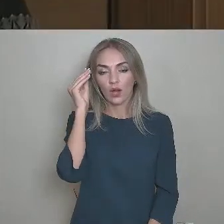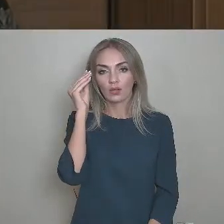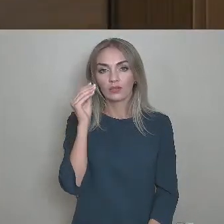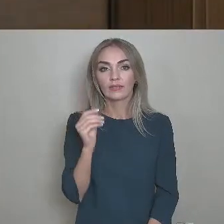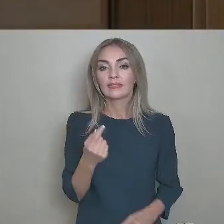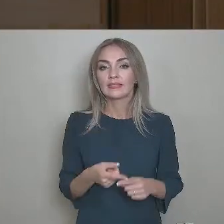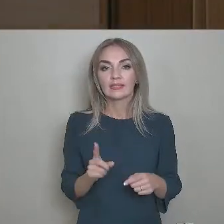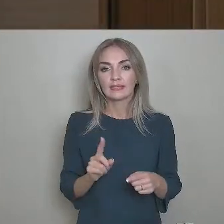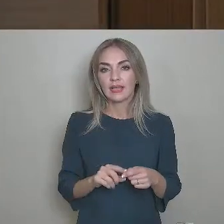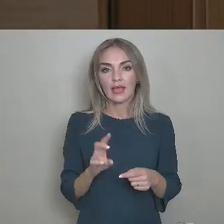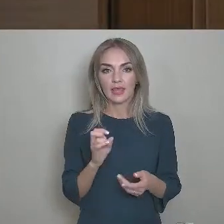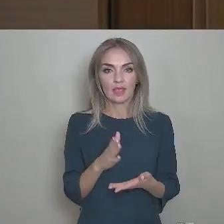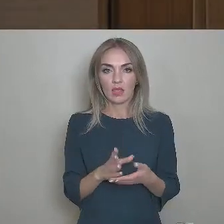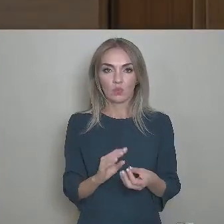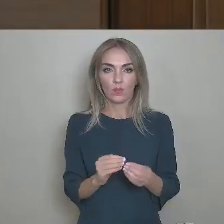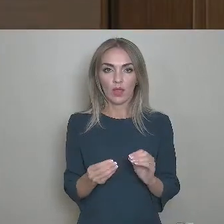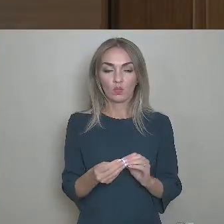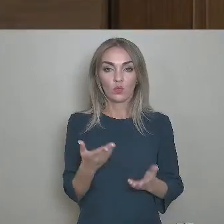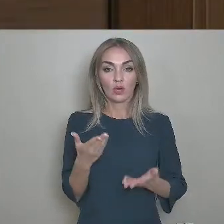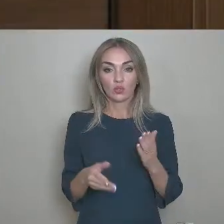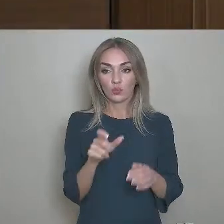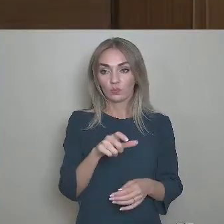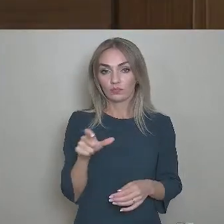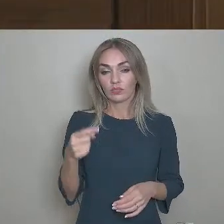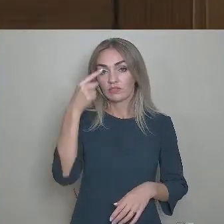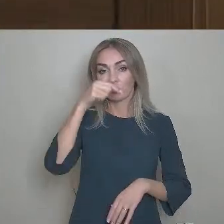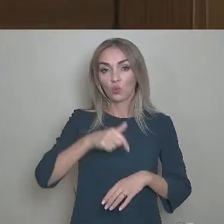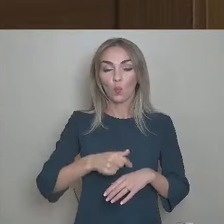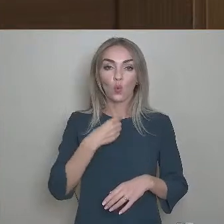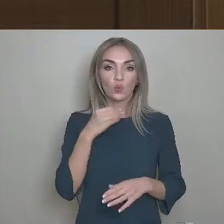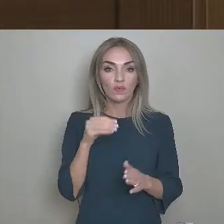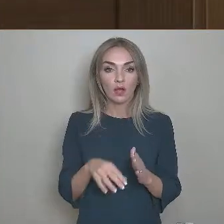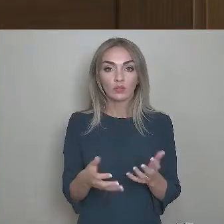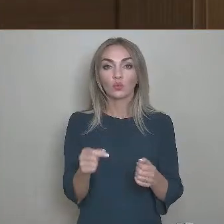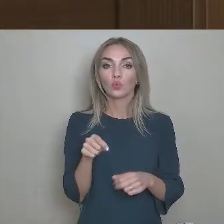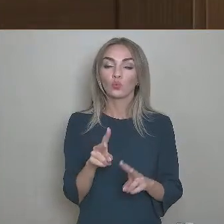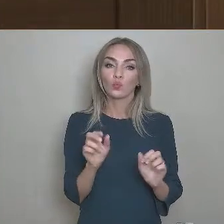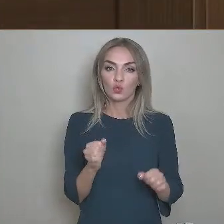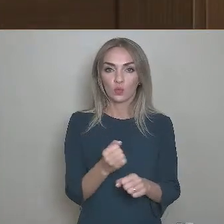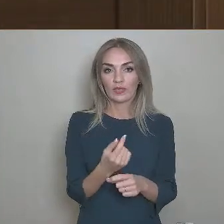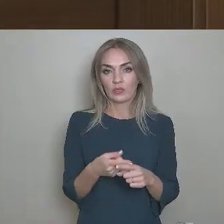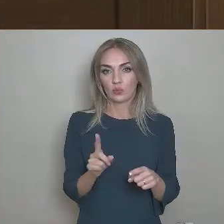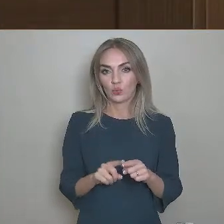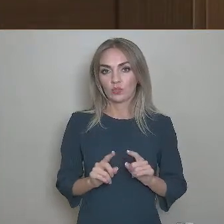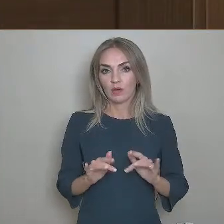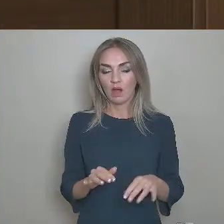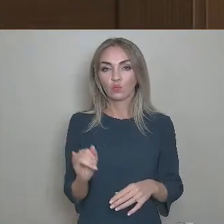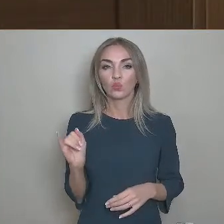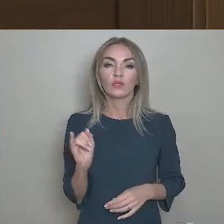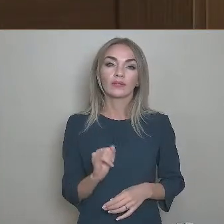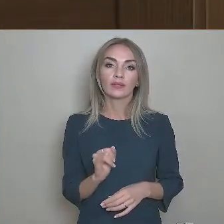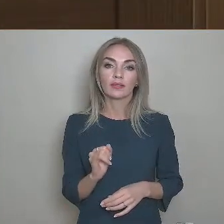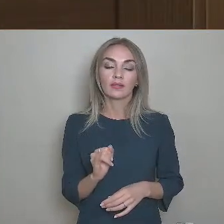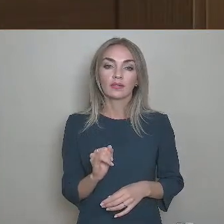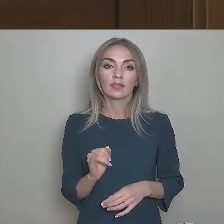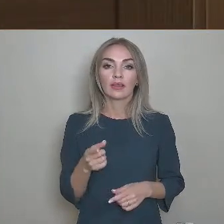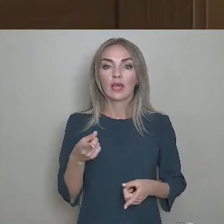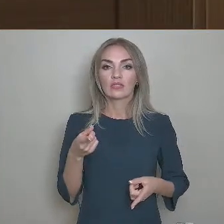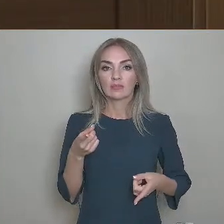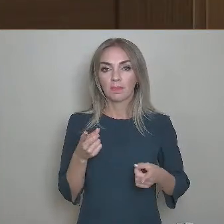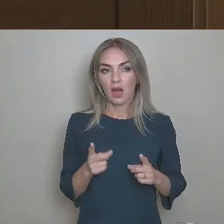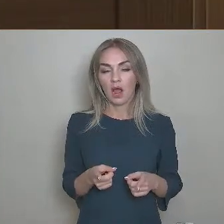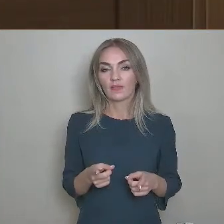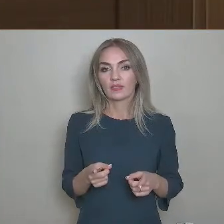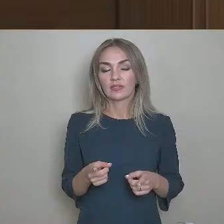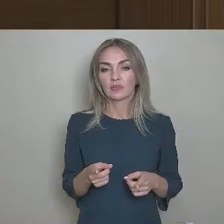explanation. From my personal experience, it's not an issue. If the voter makes an informed choice, then it's